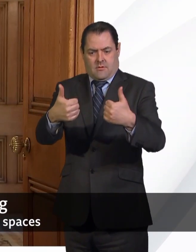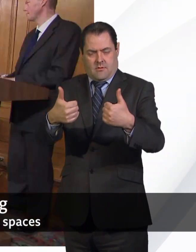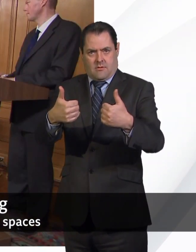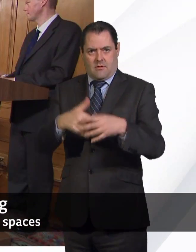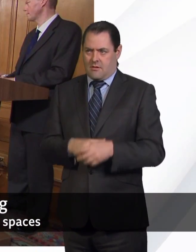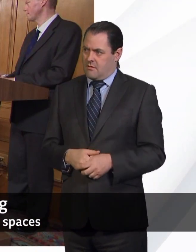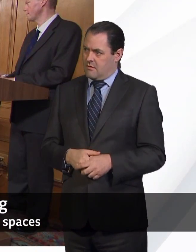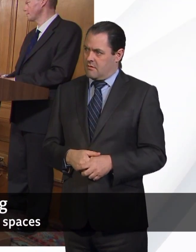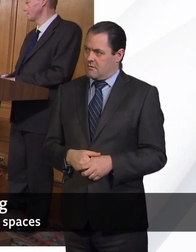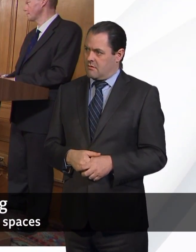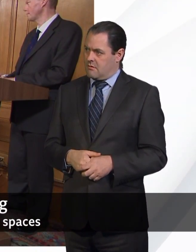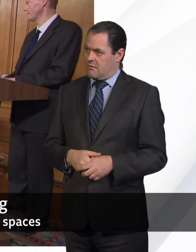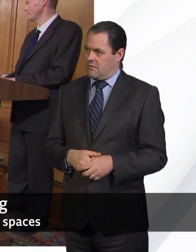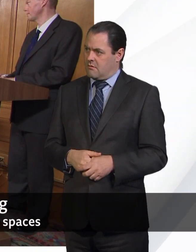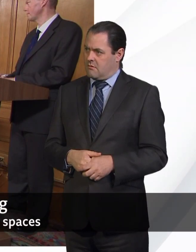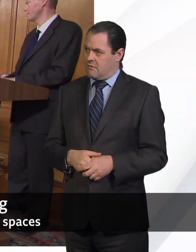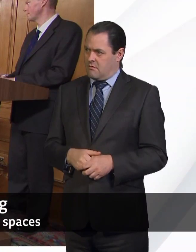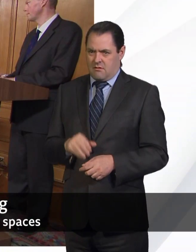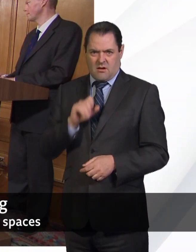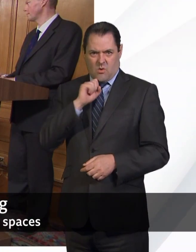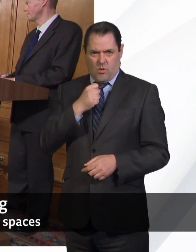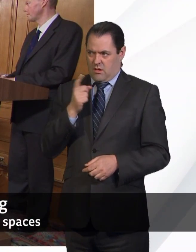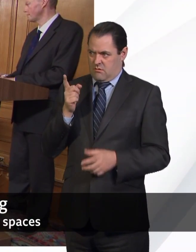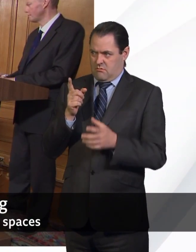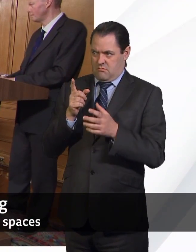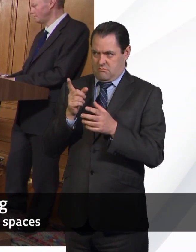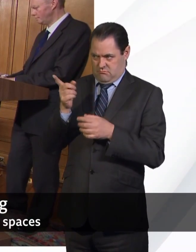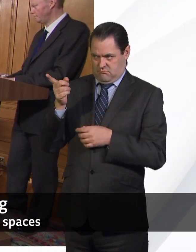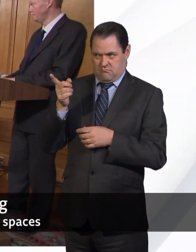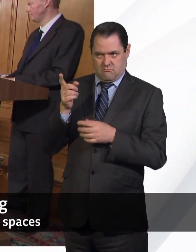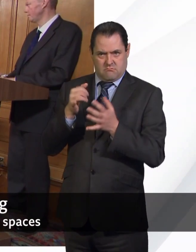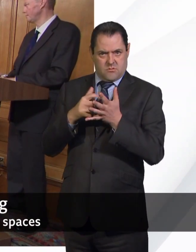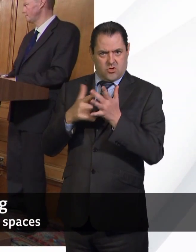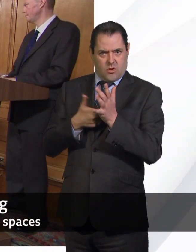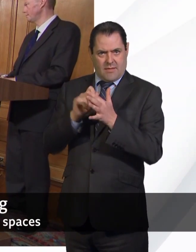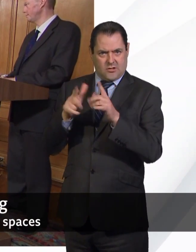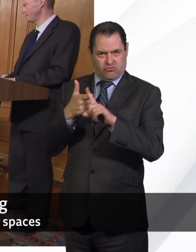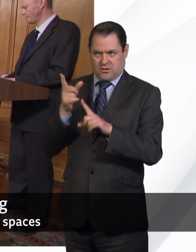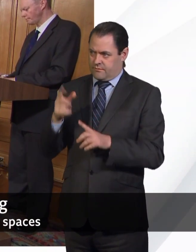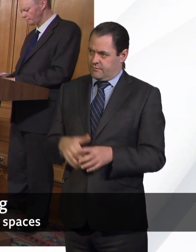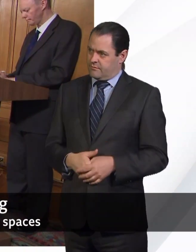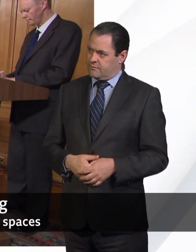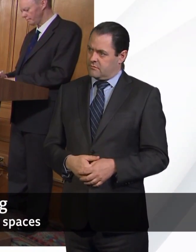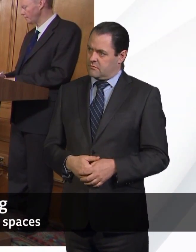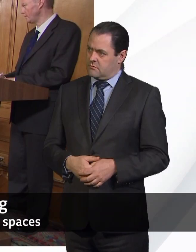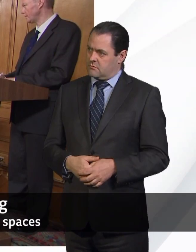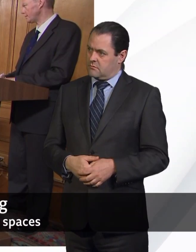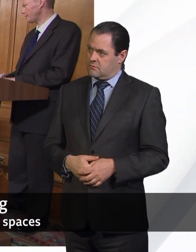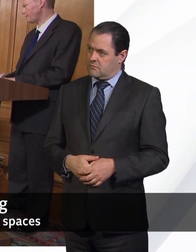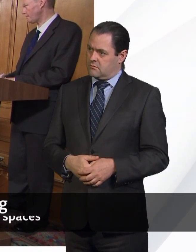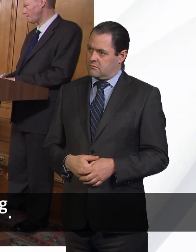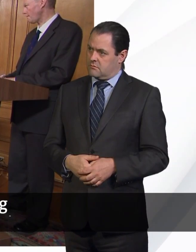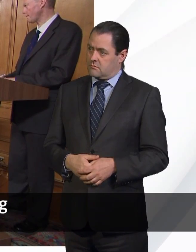less, I'll really hand straight over to Patrick and Chris. Well, I'm happy to